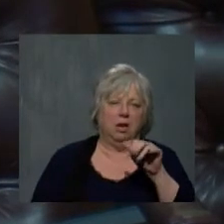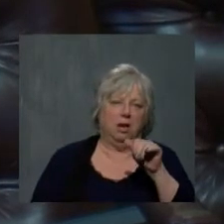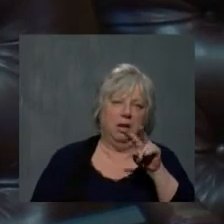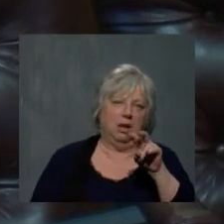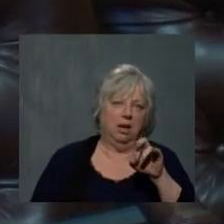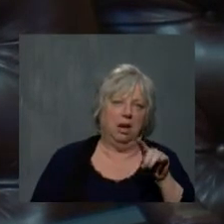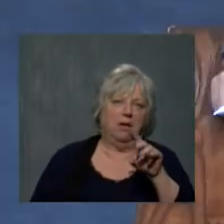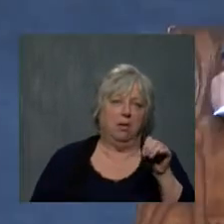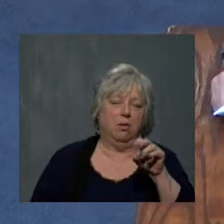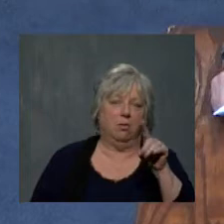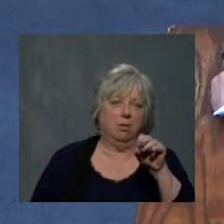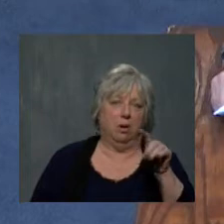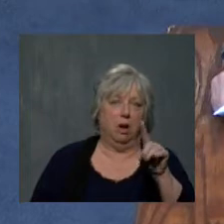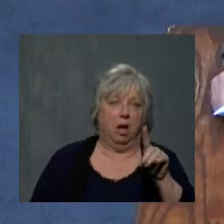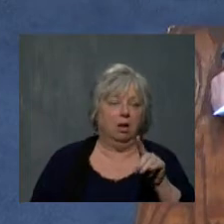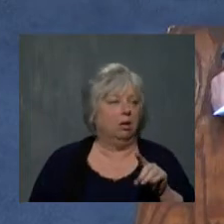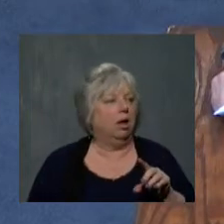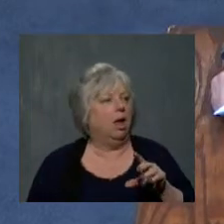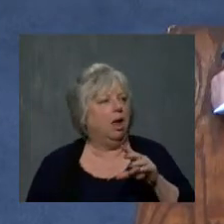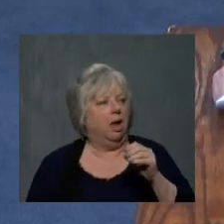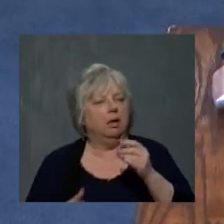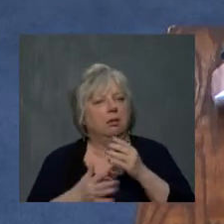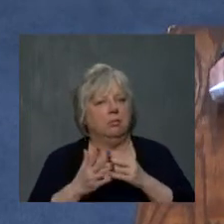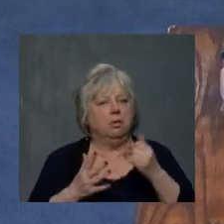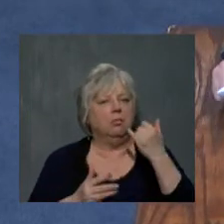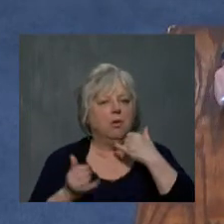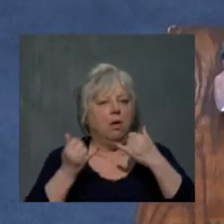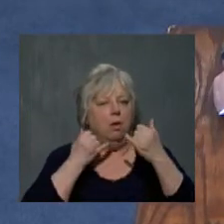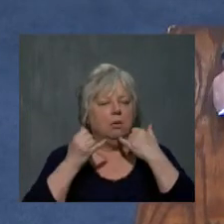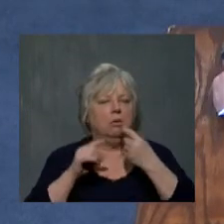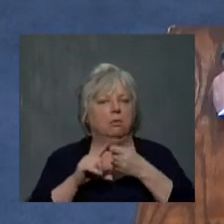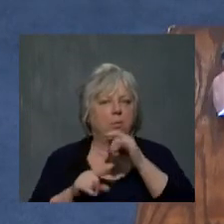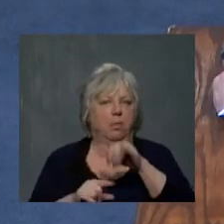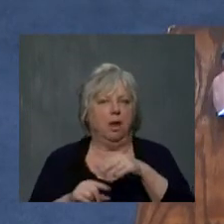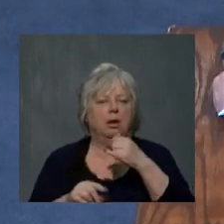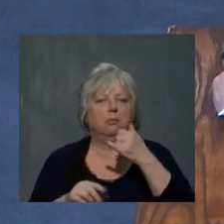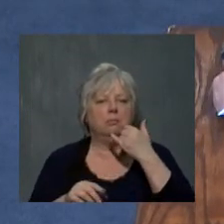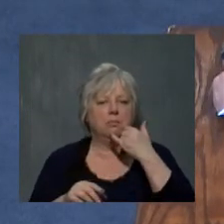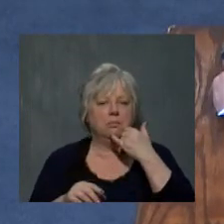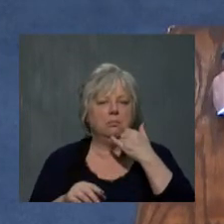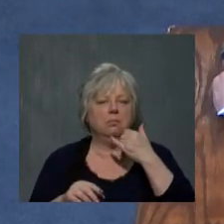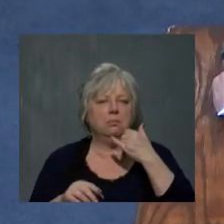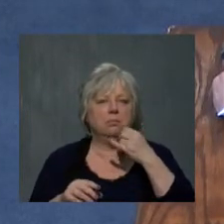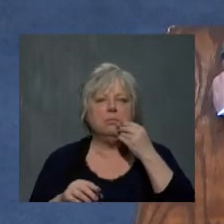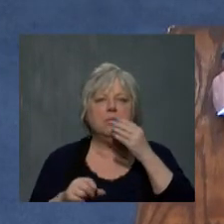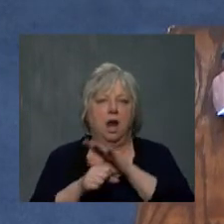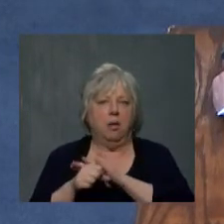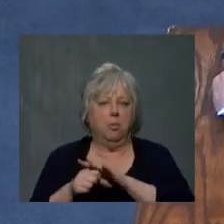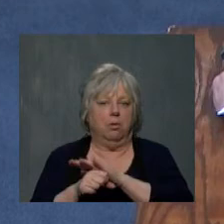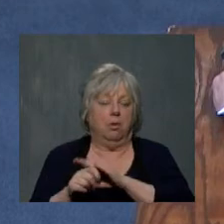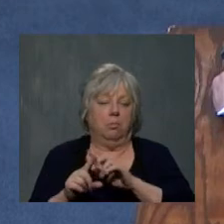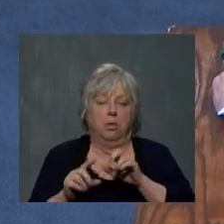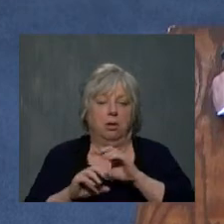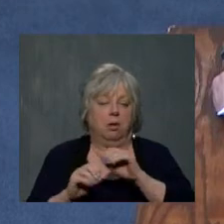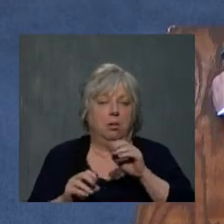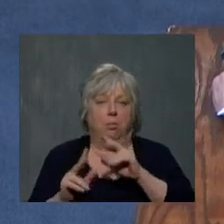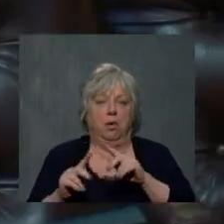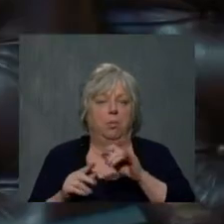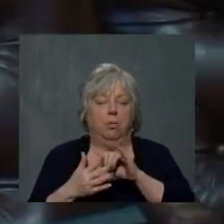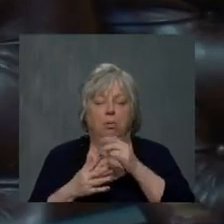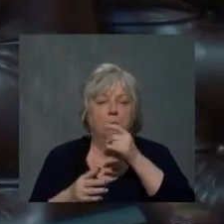Road. And there was some calls from that neighborhood. There were. That I know of, but it okay. was not, none of them was in